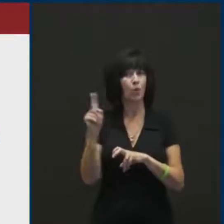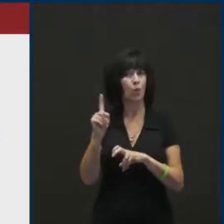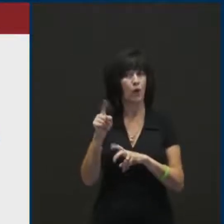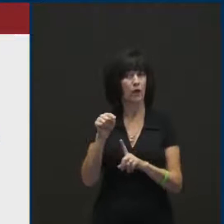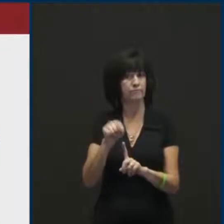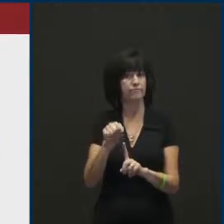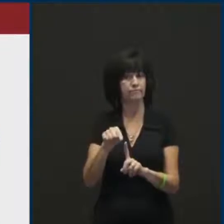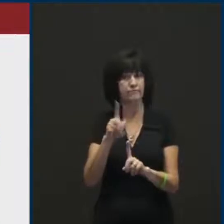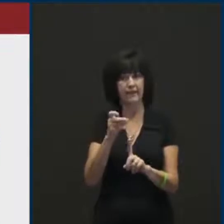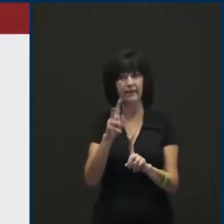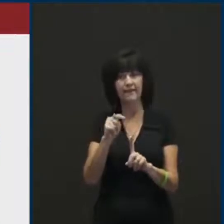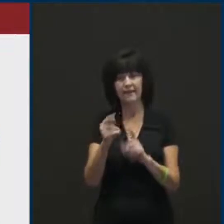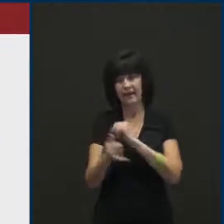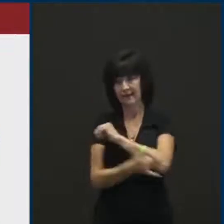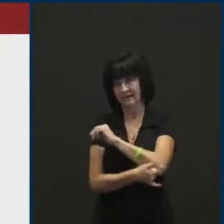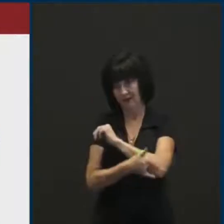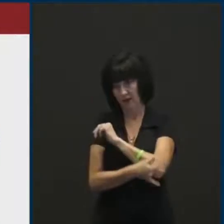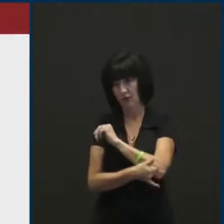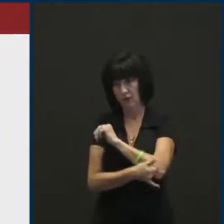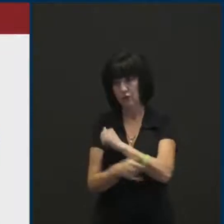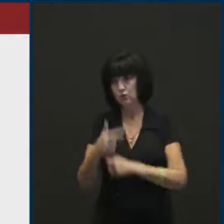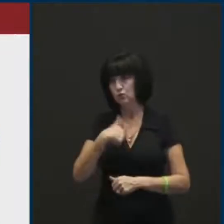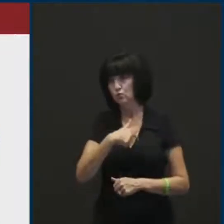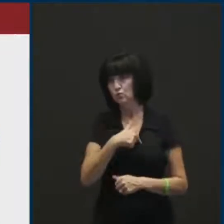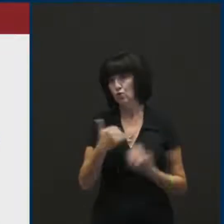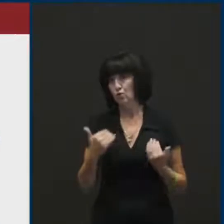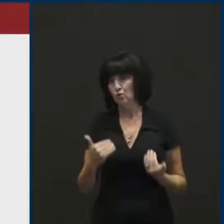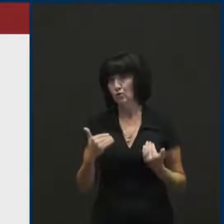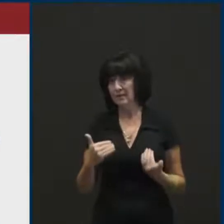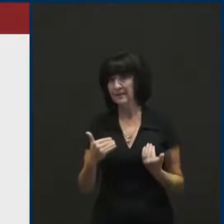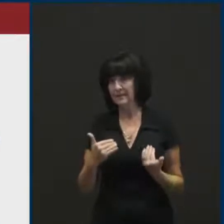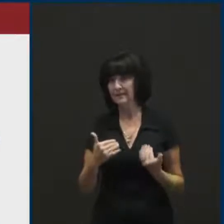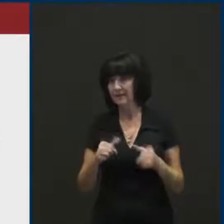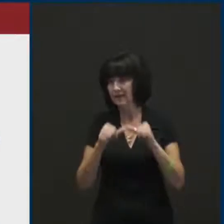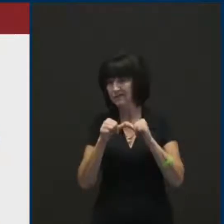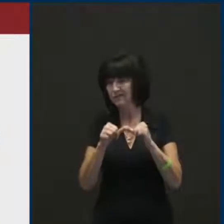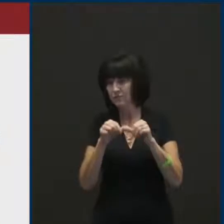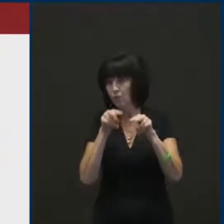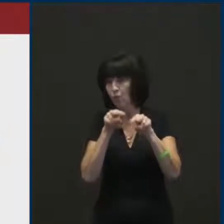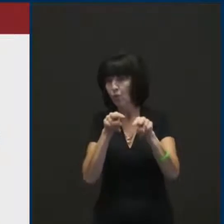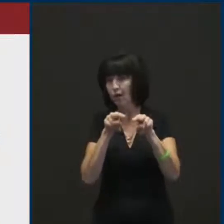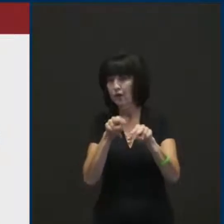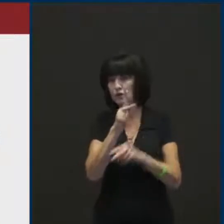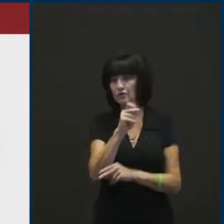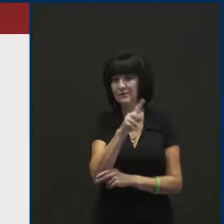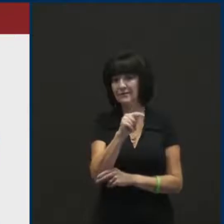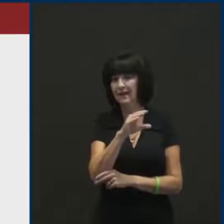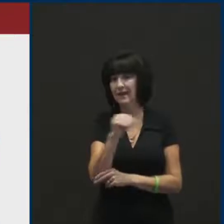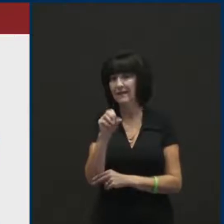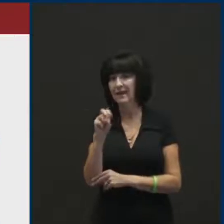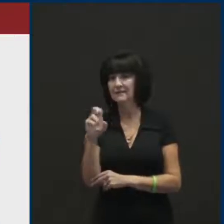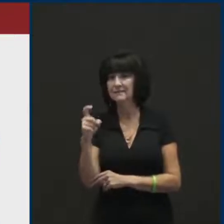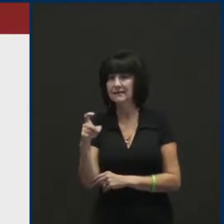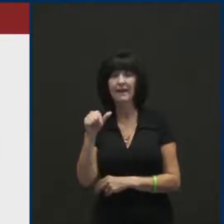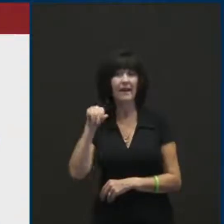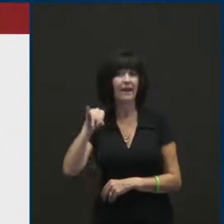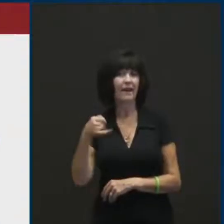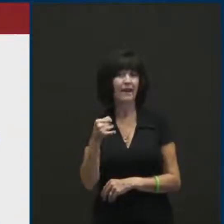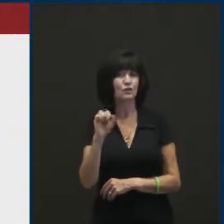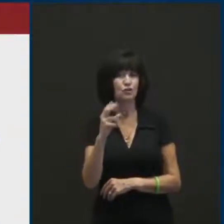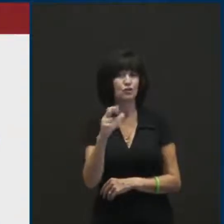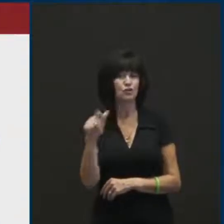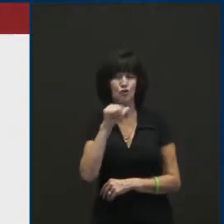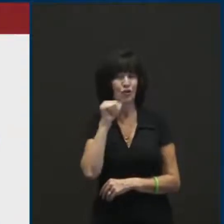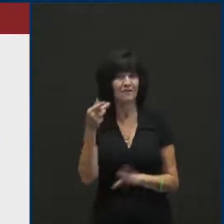we're keeping a really close eye on Kent and Sussex right now. AJ Shaw's not with us today, but AJ and